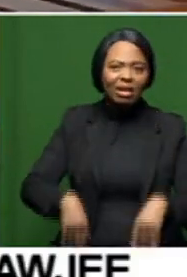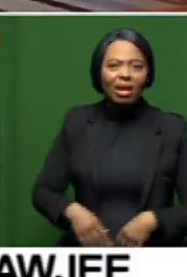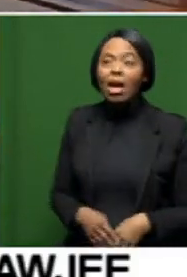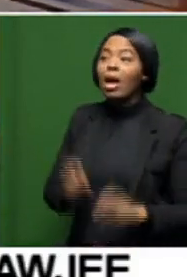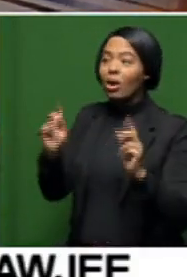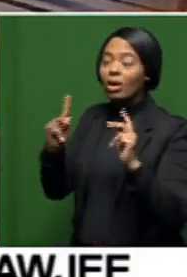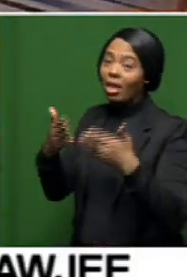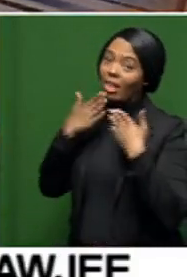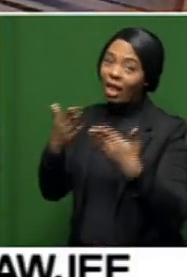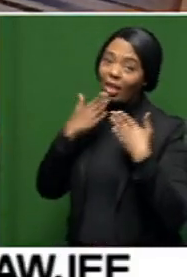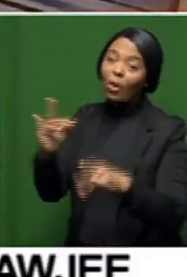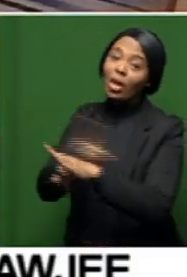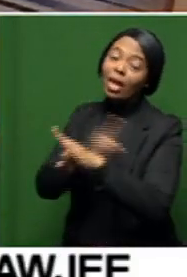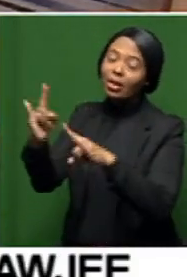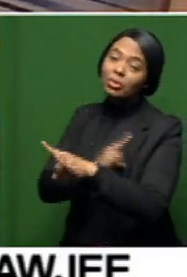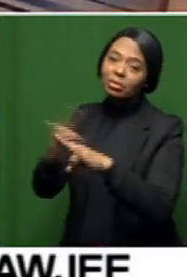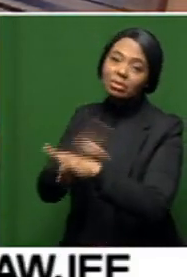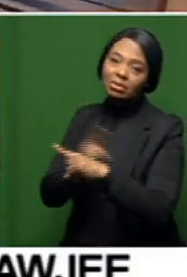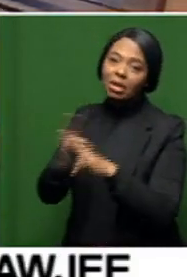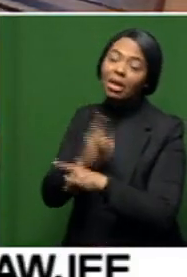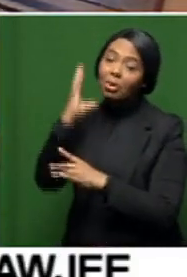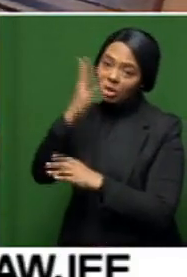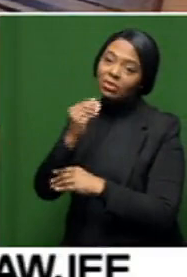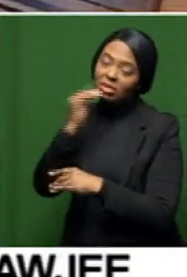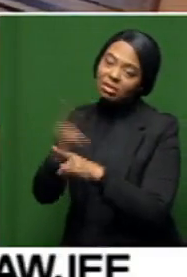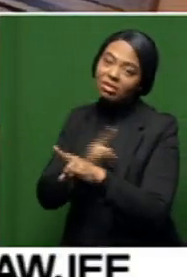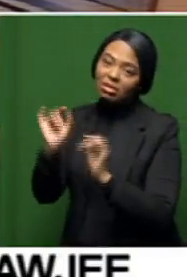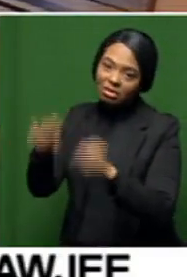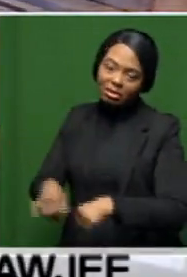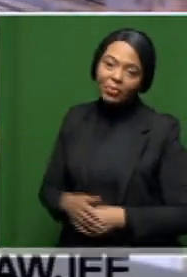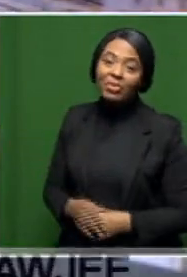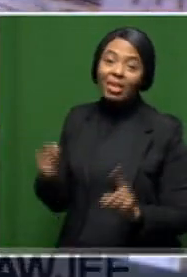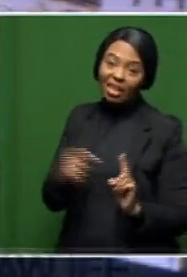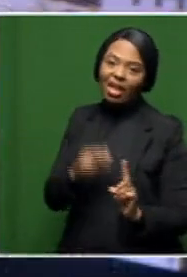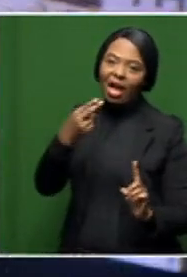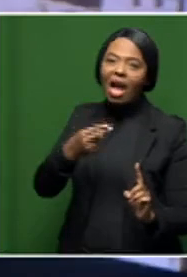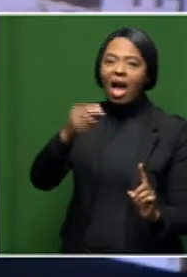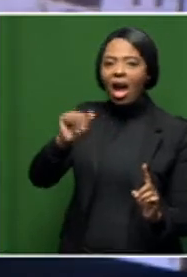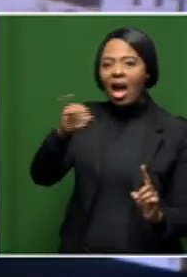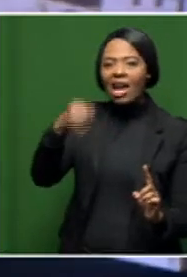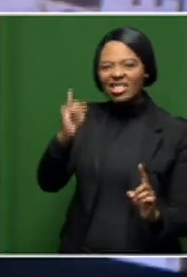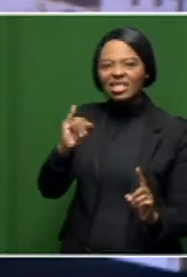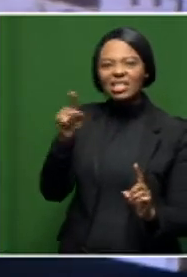beautiful conversation. Thank you so much for talking to us. Columnist, author Haji Mohamed Dawjee, and we are just